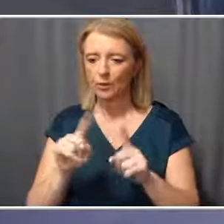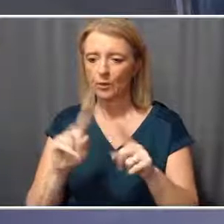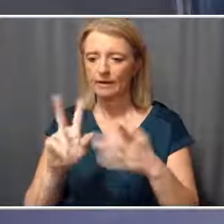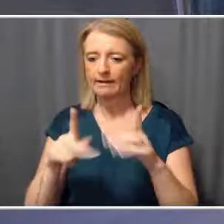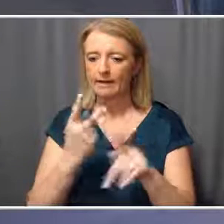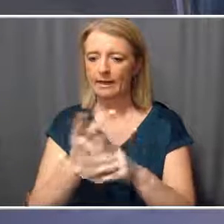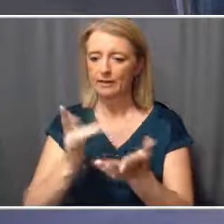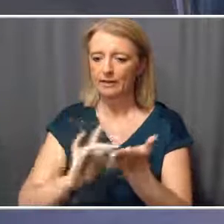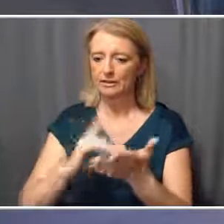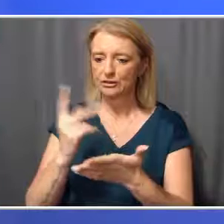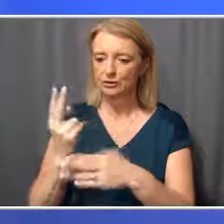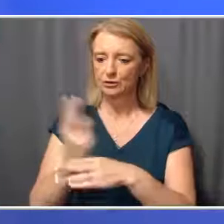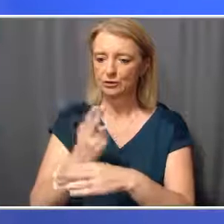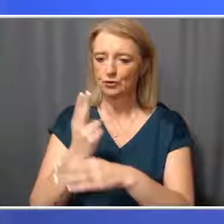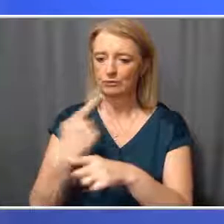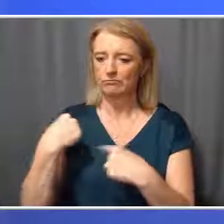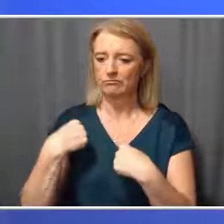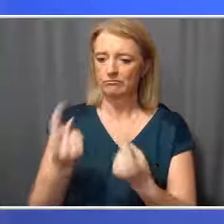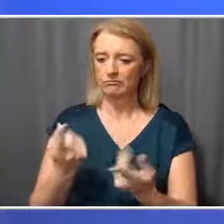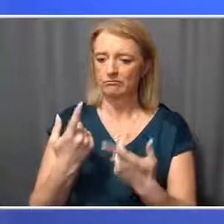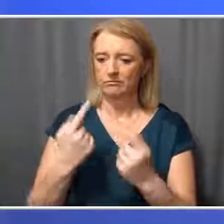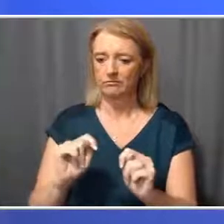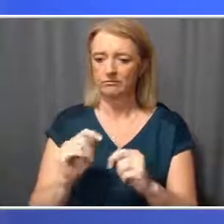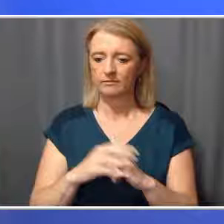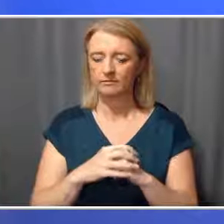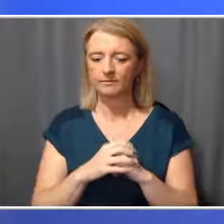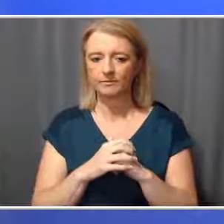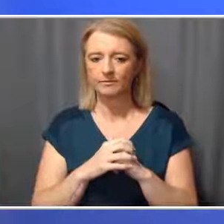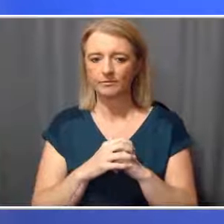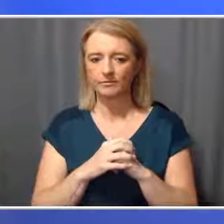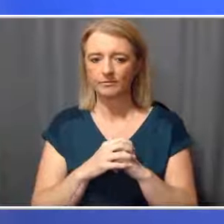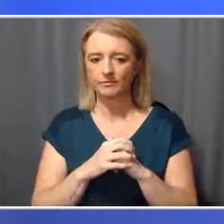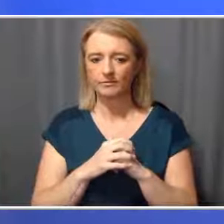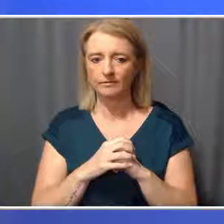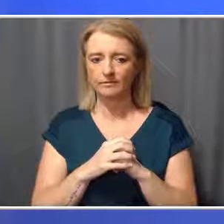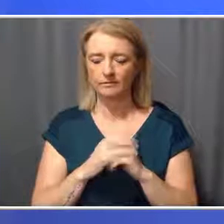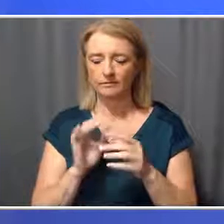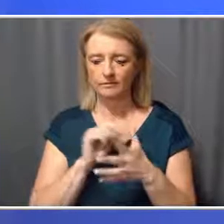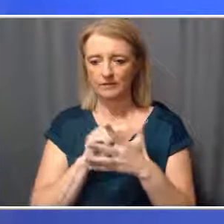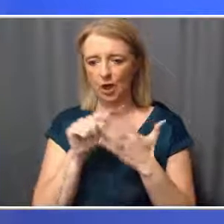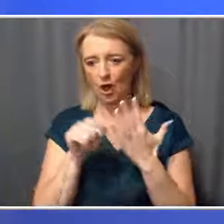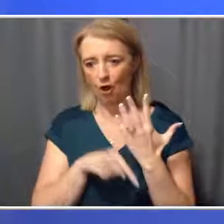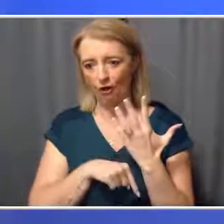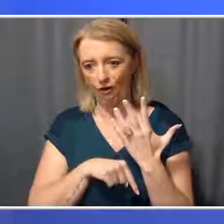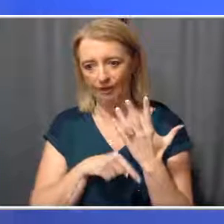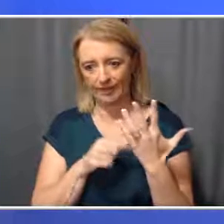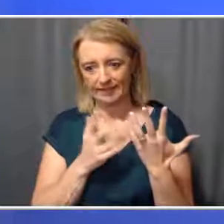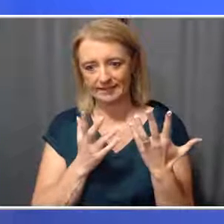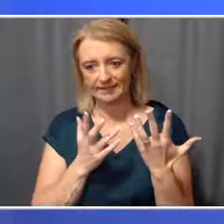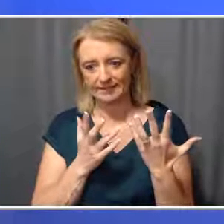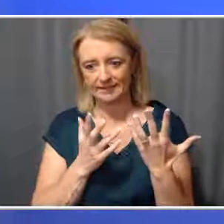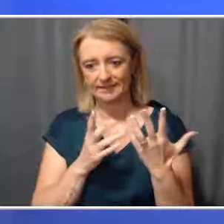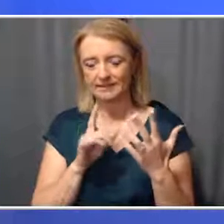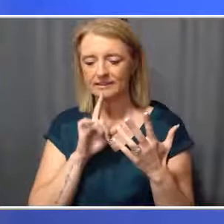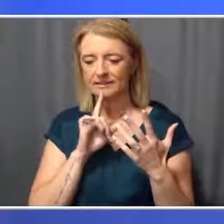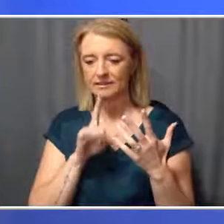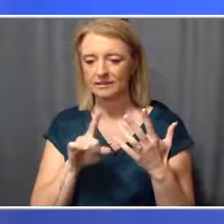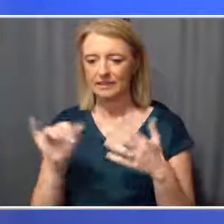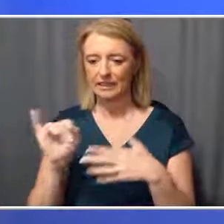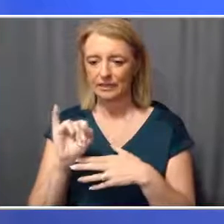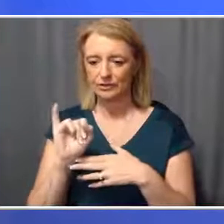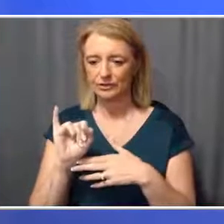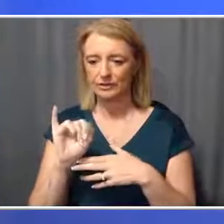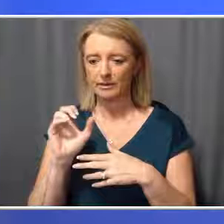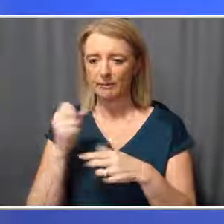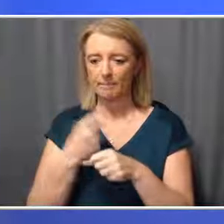come with it. The pharmacist told me that their nickname for it is Stupamax, because it does make it very hard for you to find words. And being